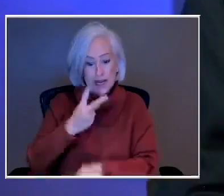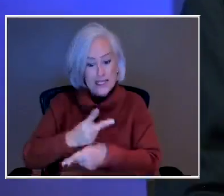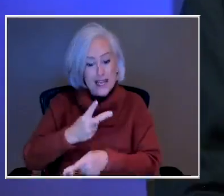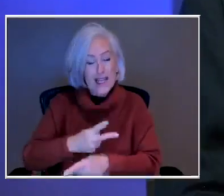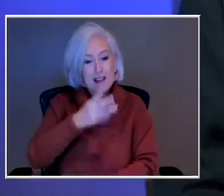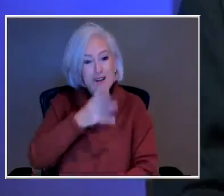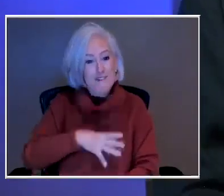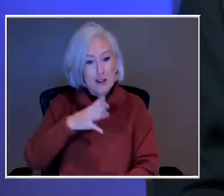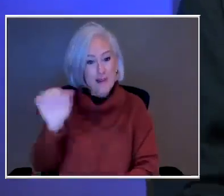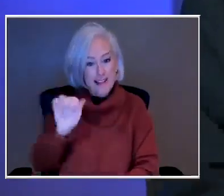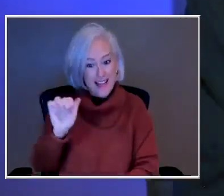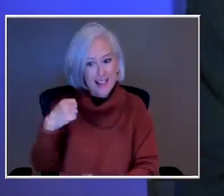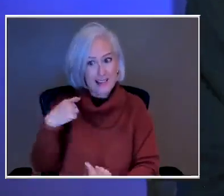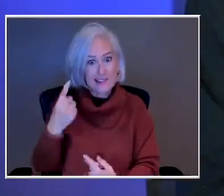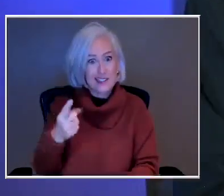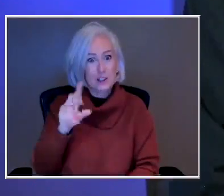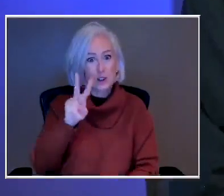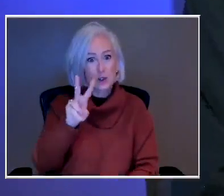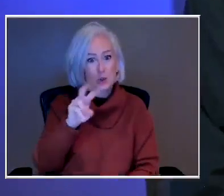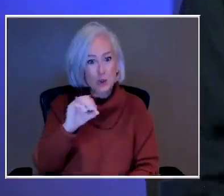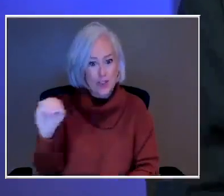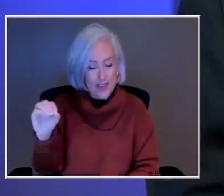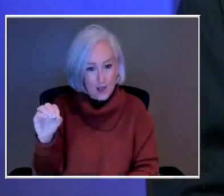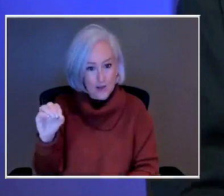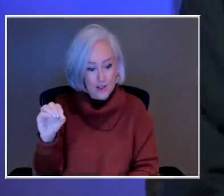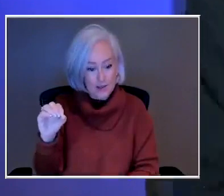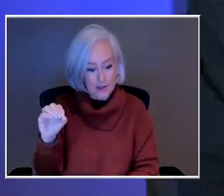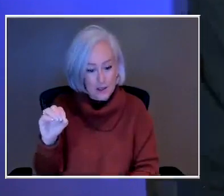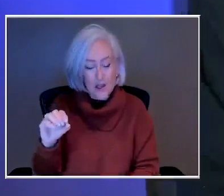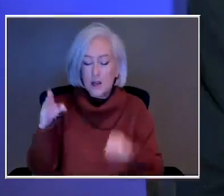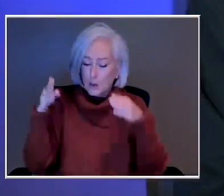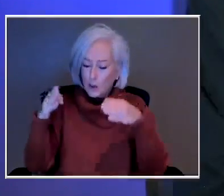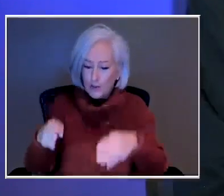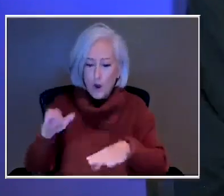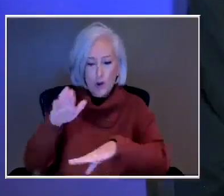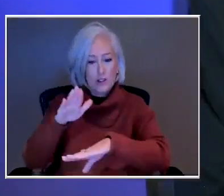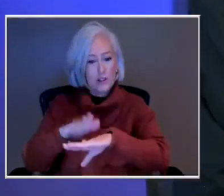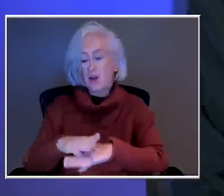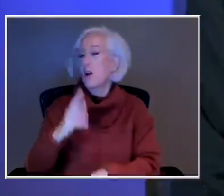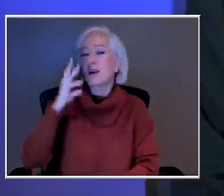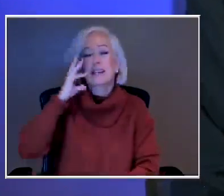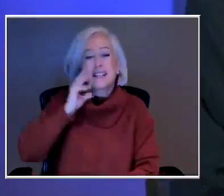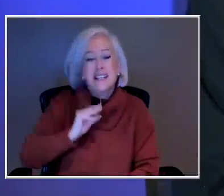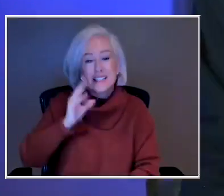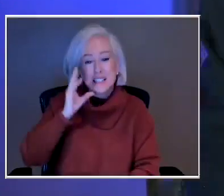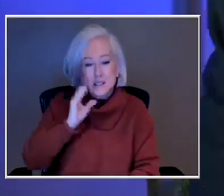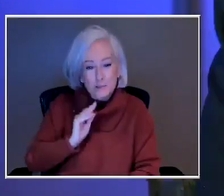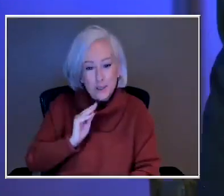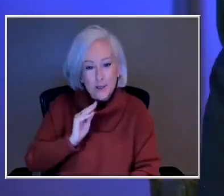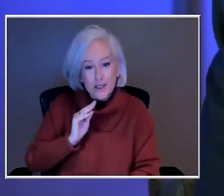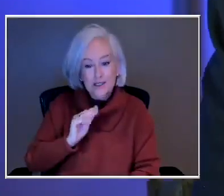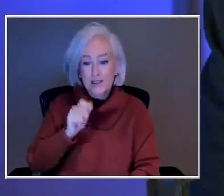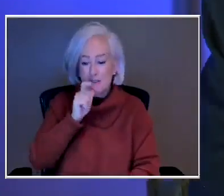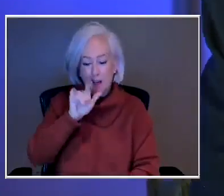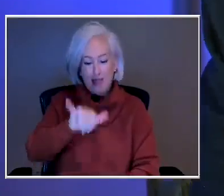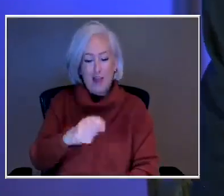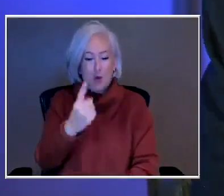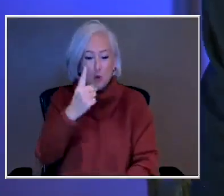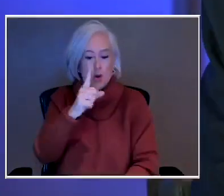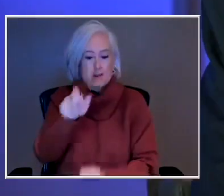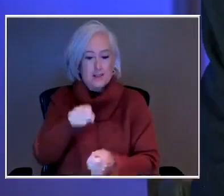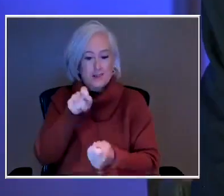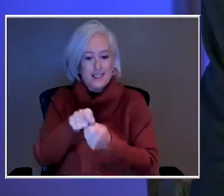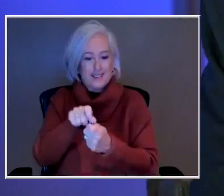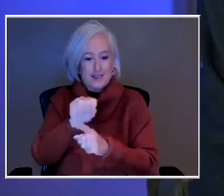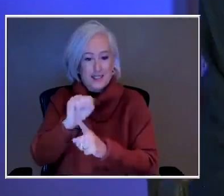built an entire infrastructure. Our focus is on the experience, not just the specific episode. So clearly, when